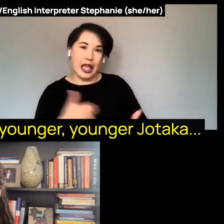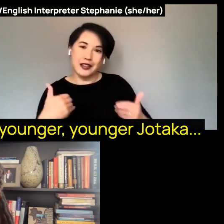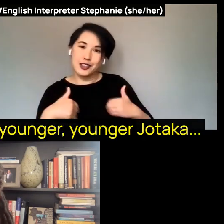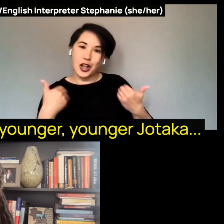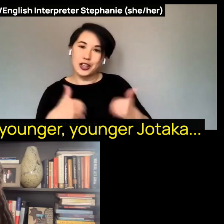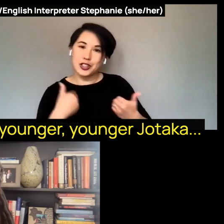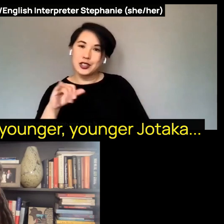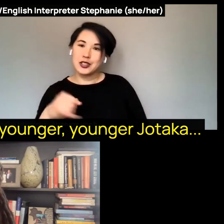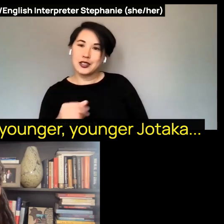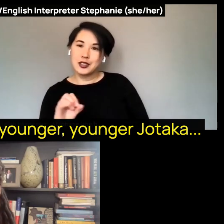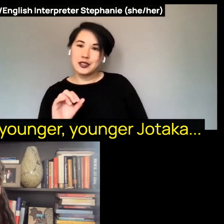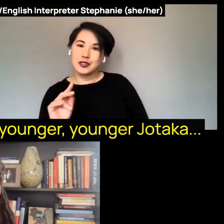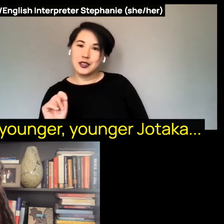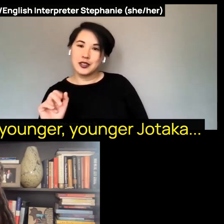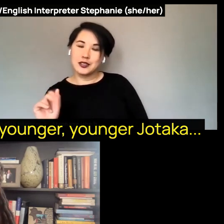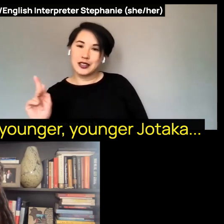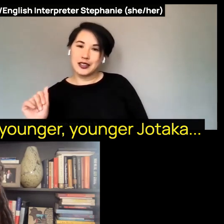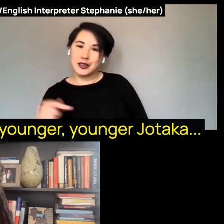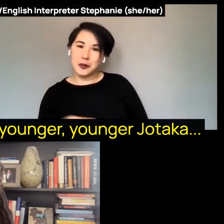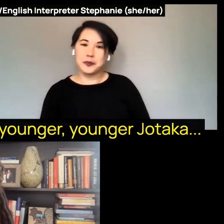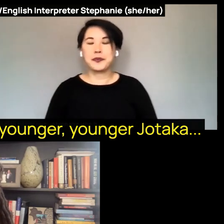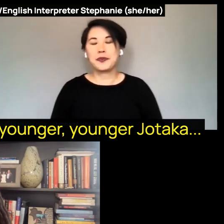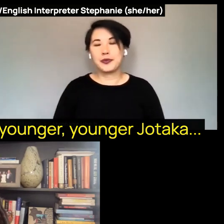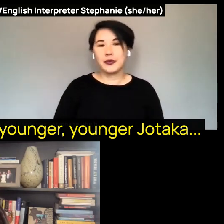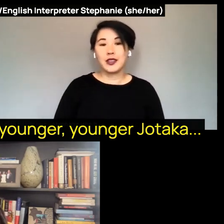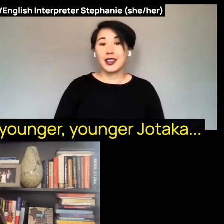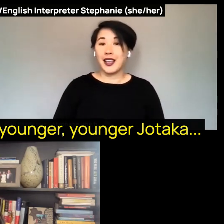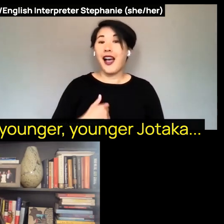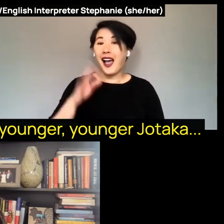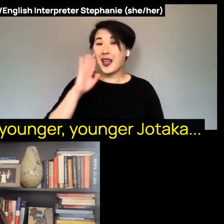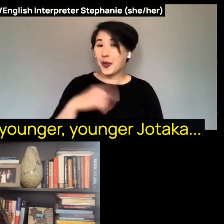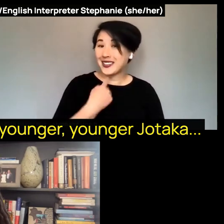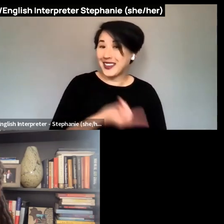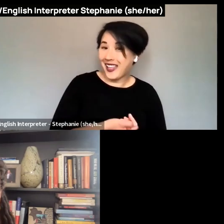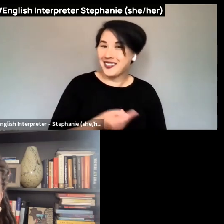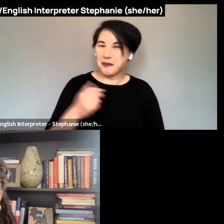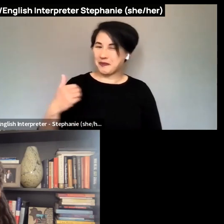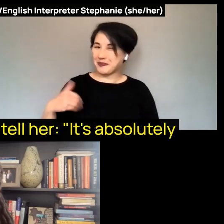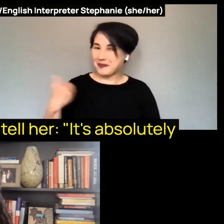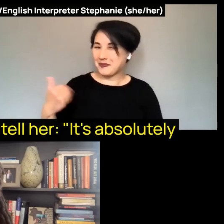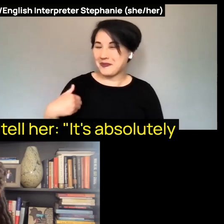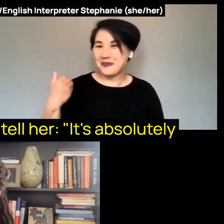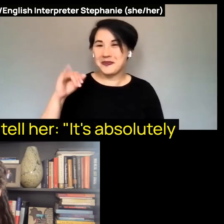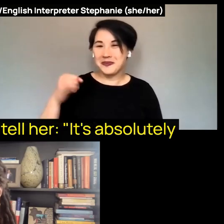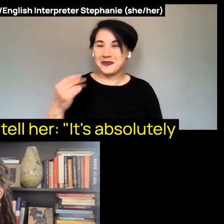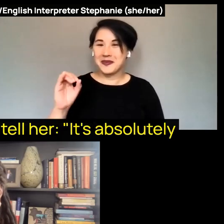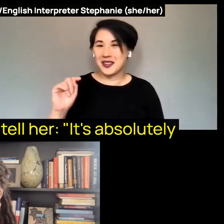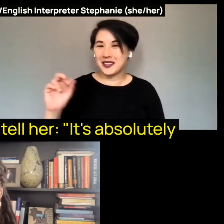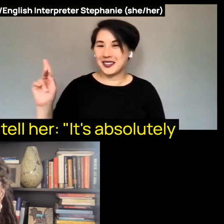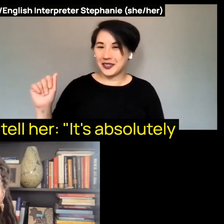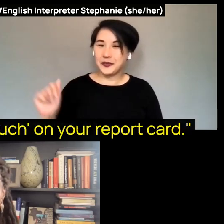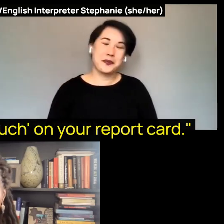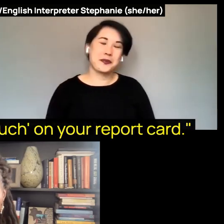You know, I would tell younger Jotaka. Younger. Well, one thing I would tell her